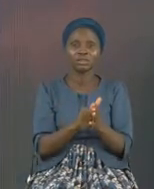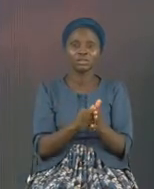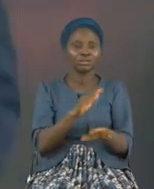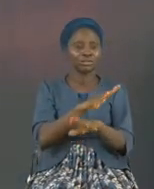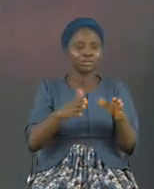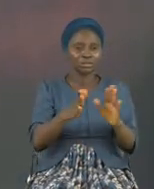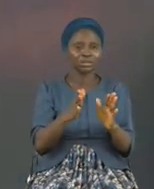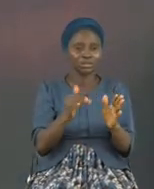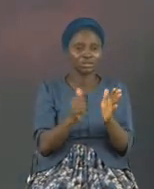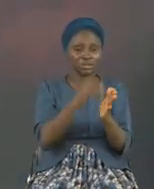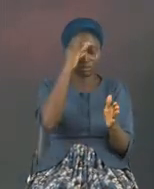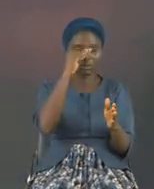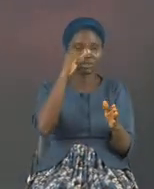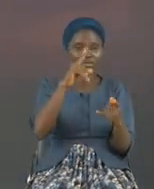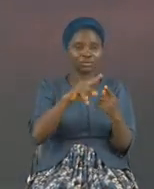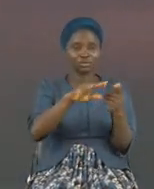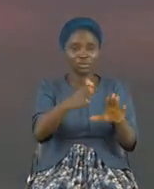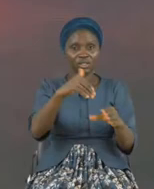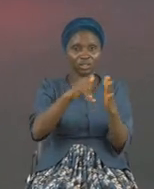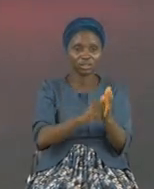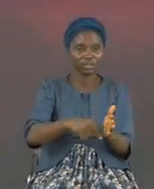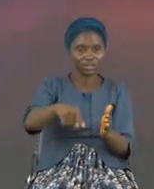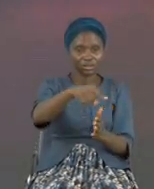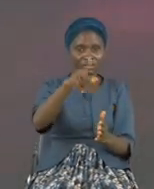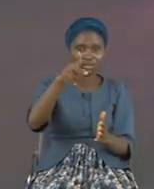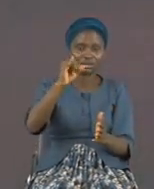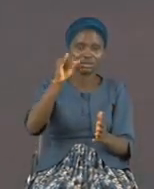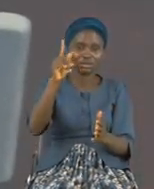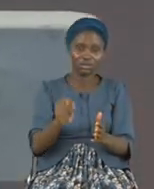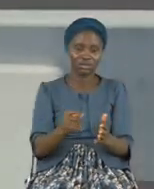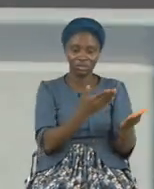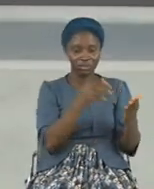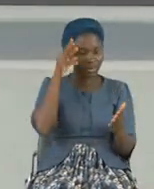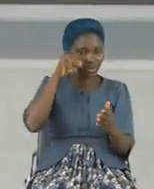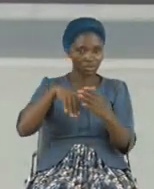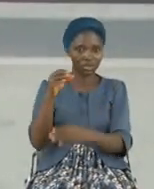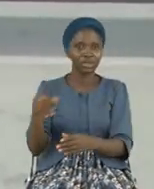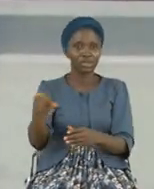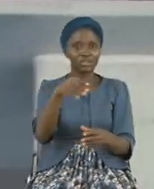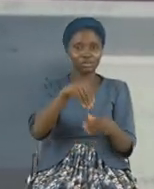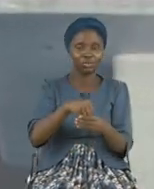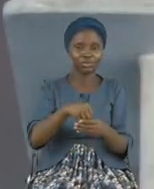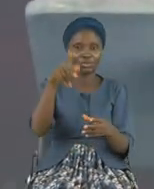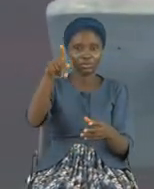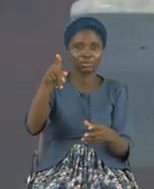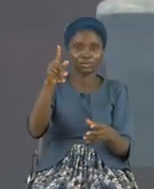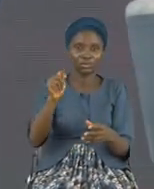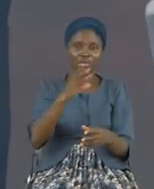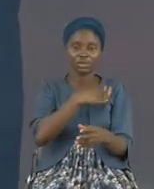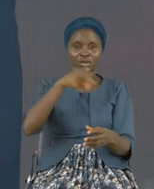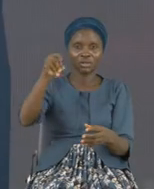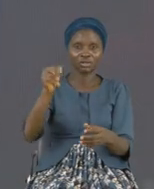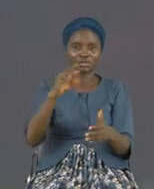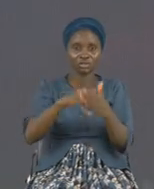out. In the New Testament, they put Peter and John in the prison. Nobody went to